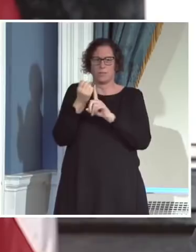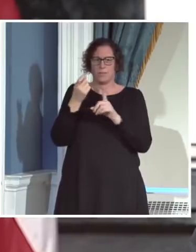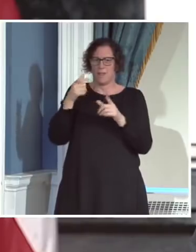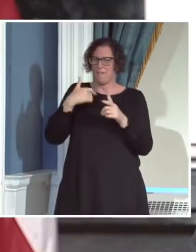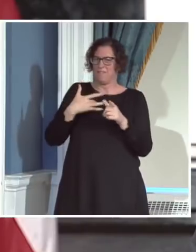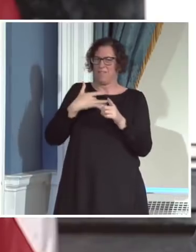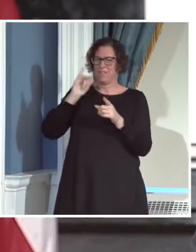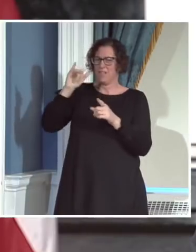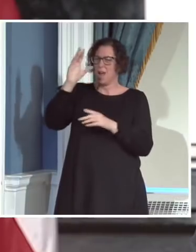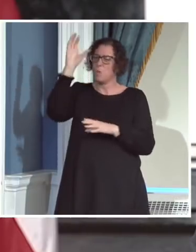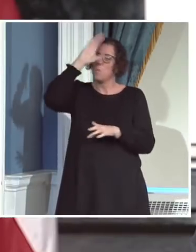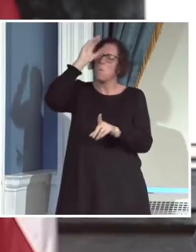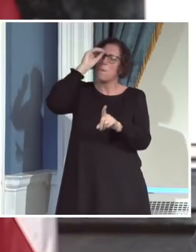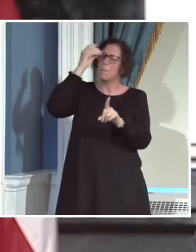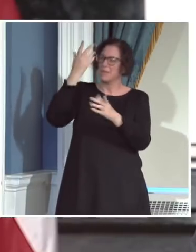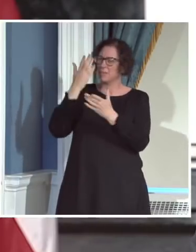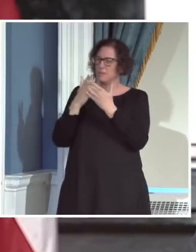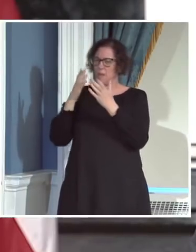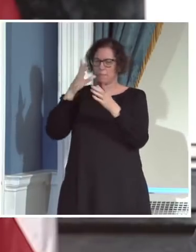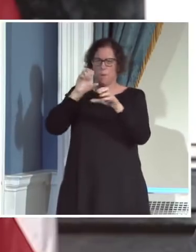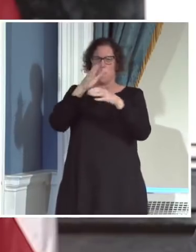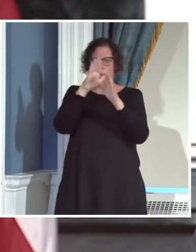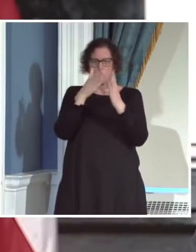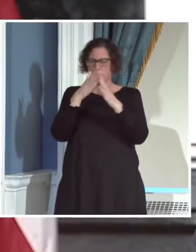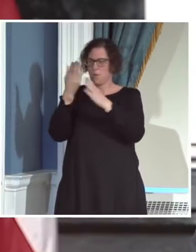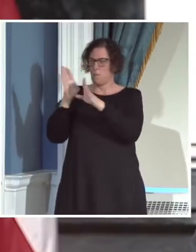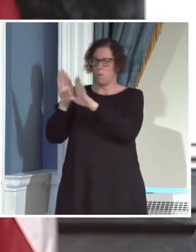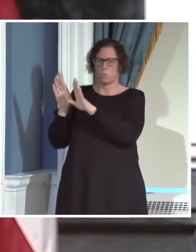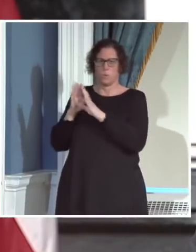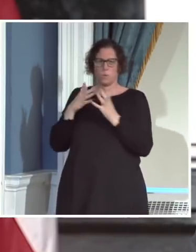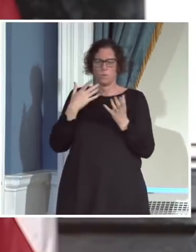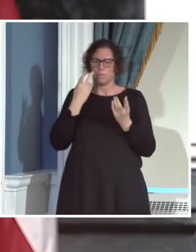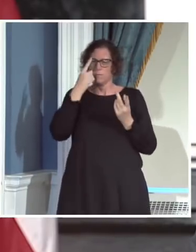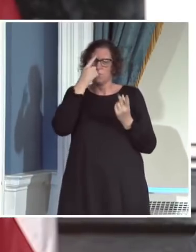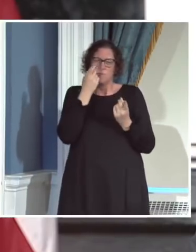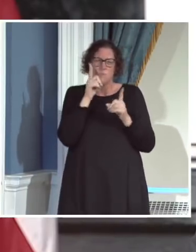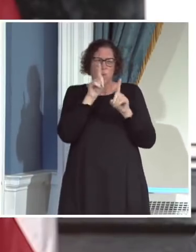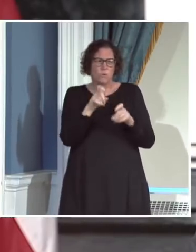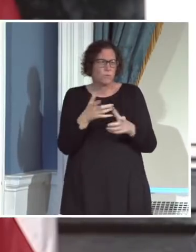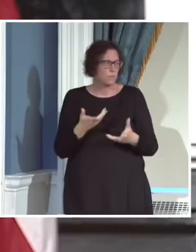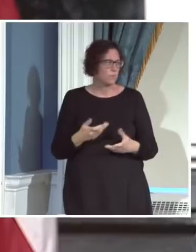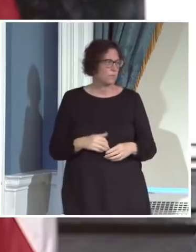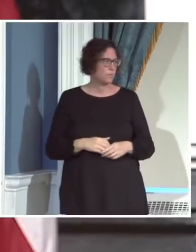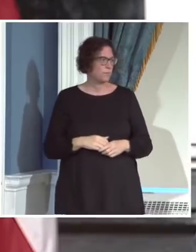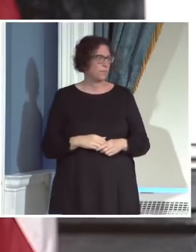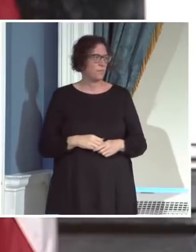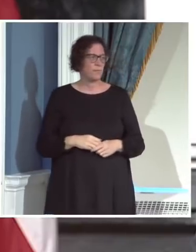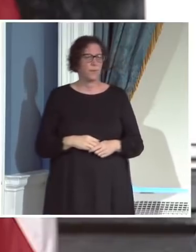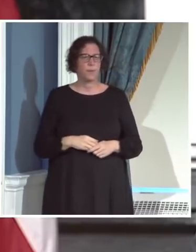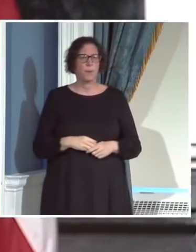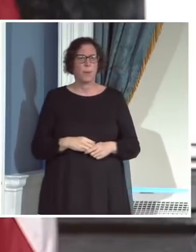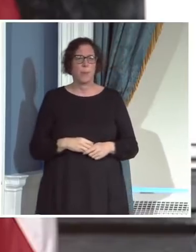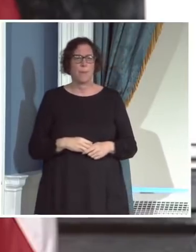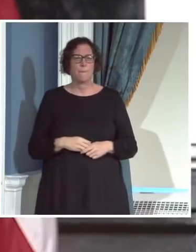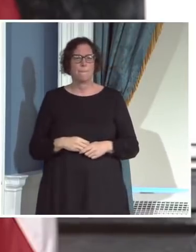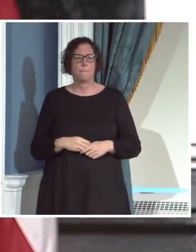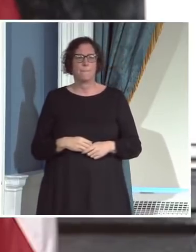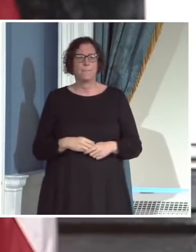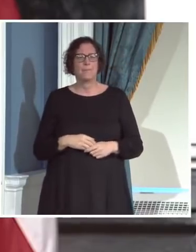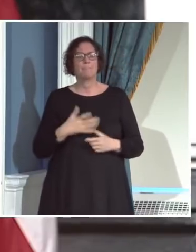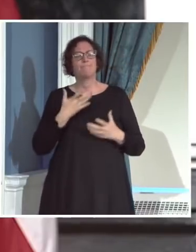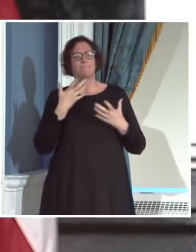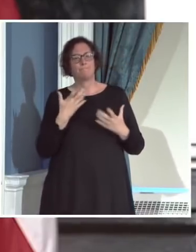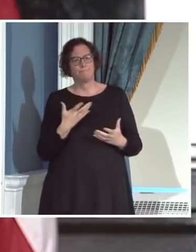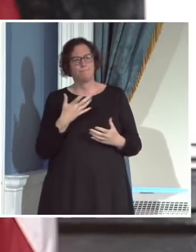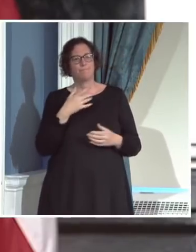unfair to say, what could have been done way back when on issues like hospitals. I